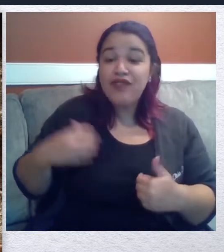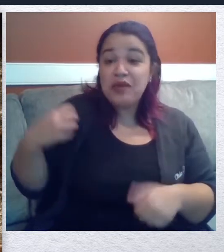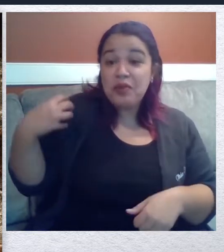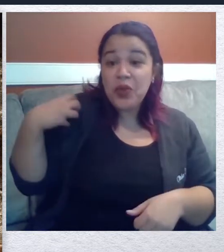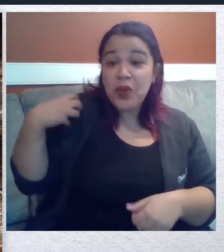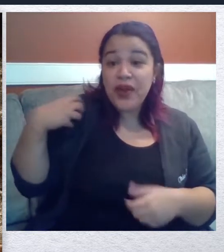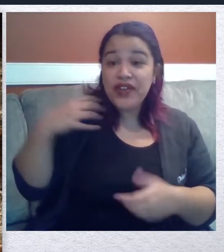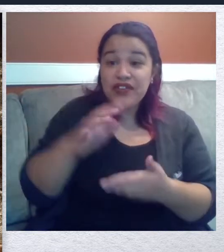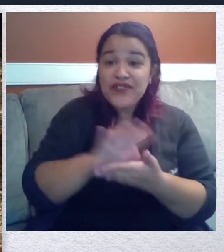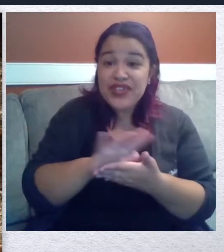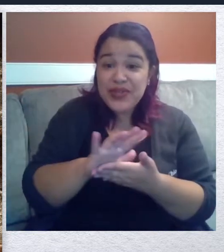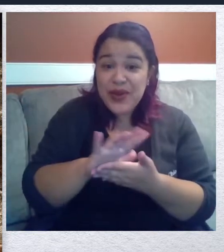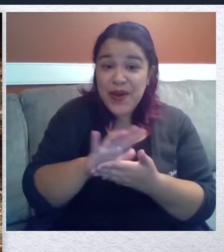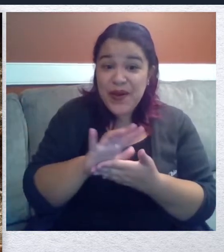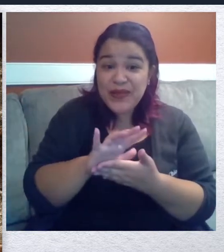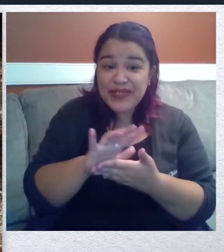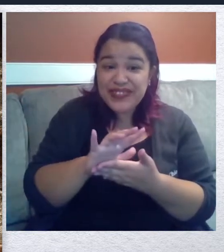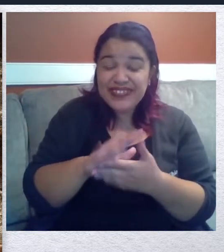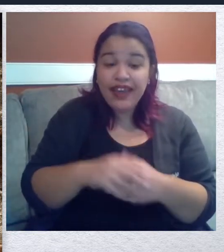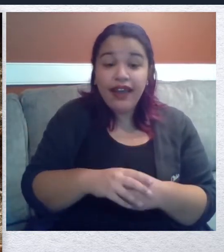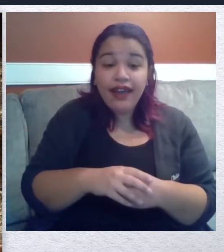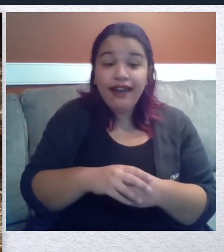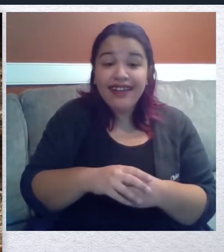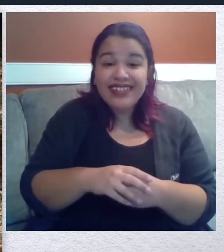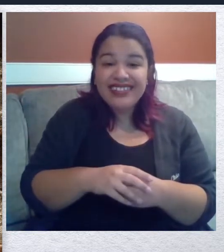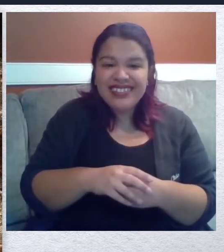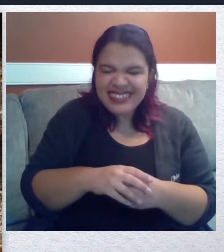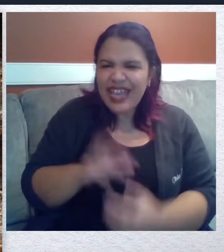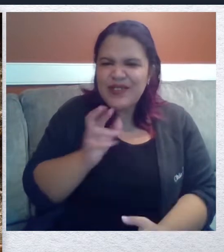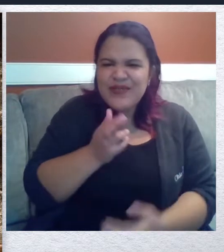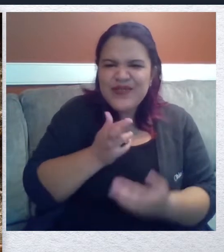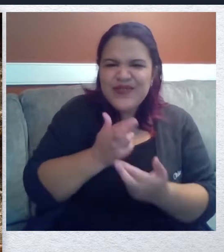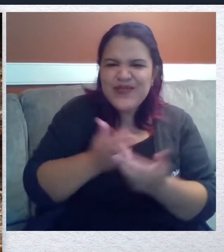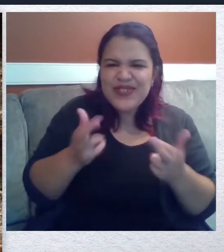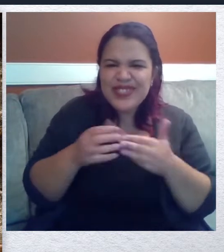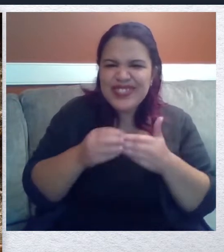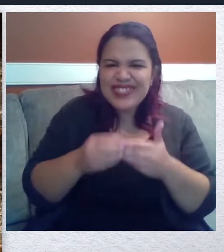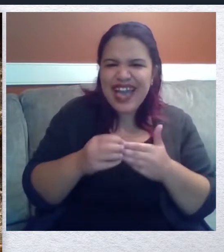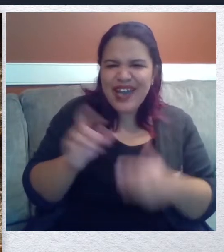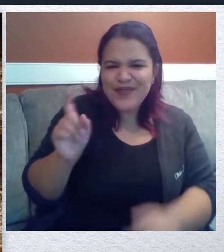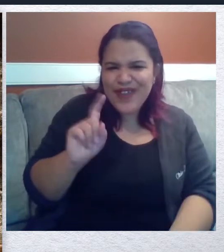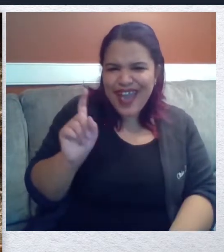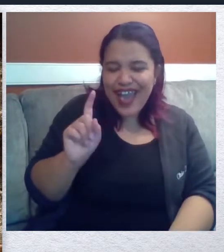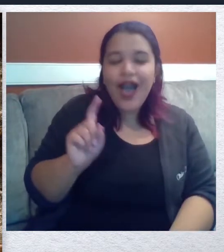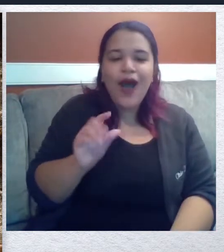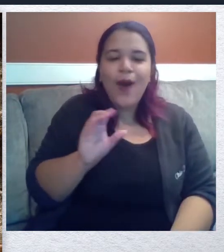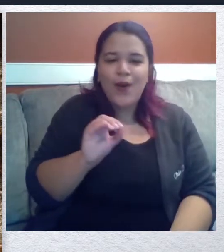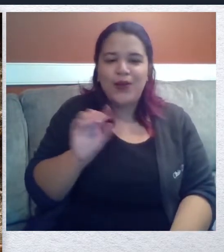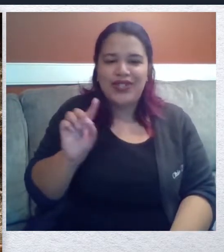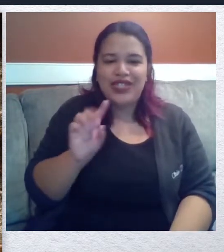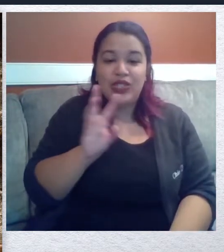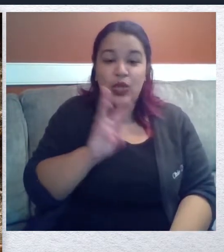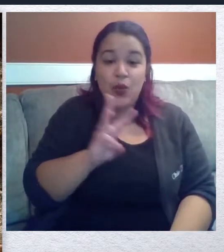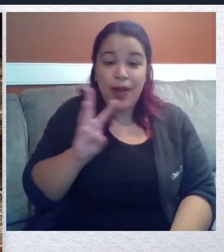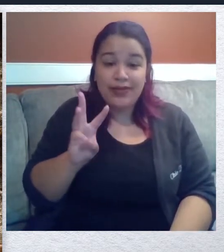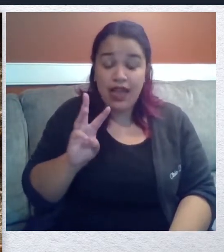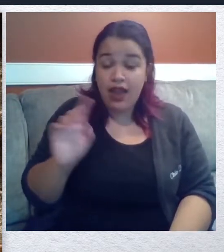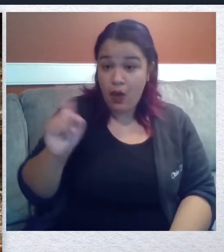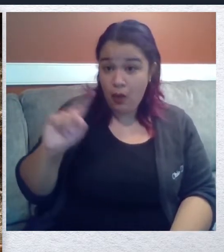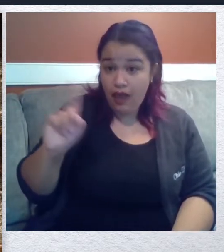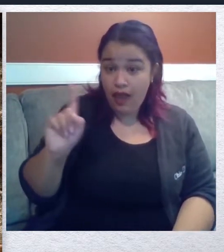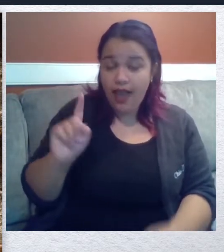be discussing today, can be found on OOD's website on the Individuals with Disabilities